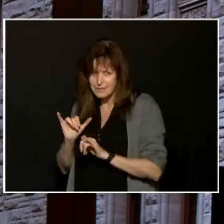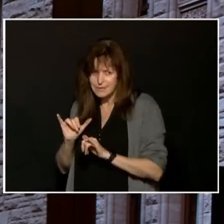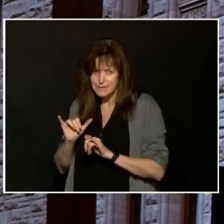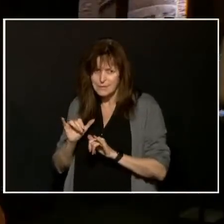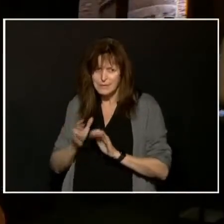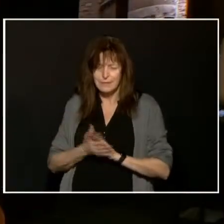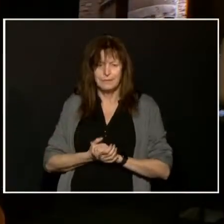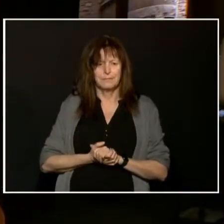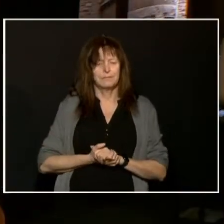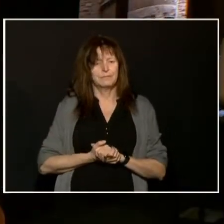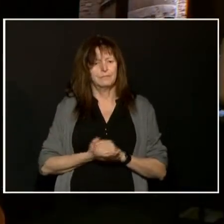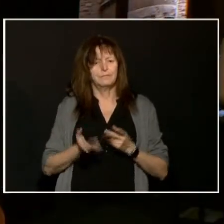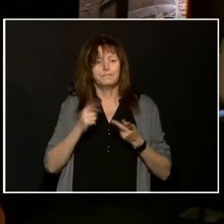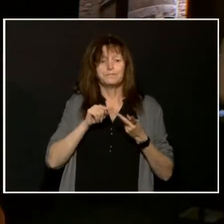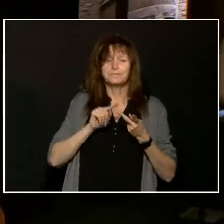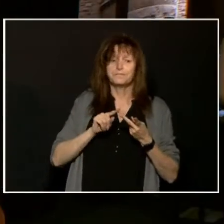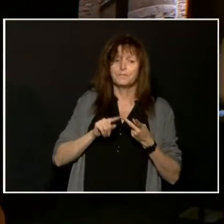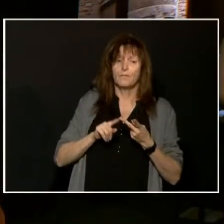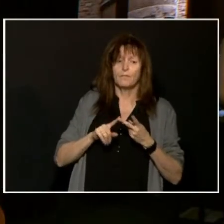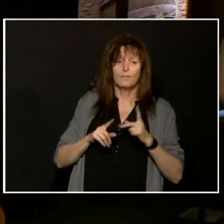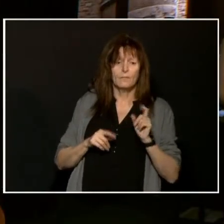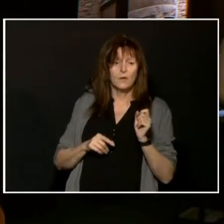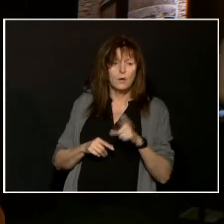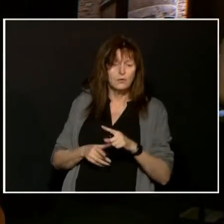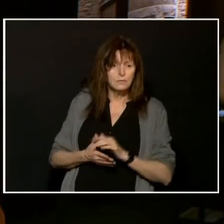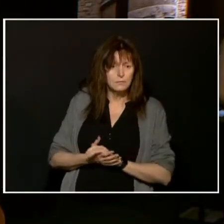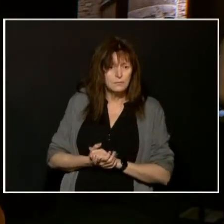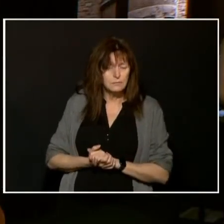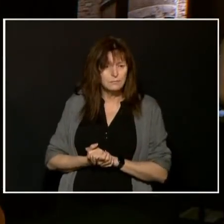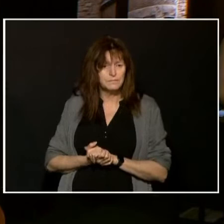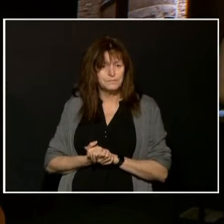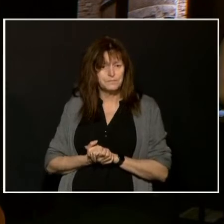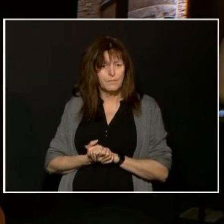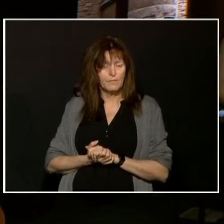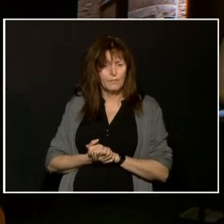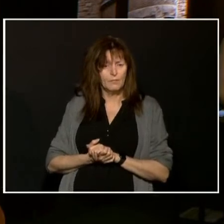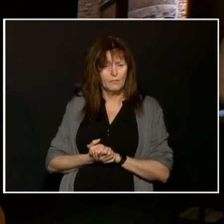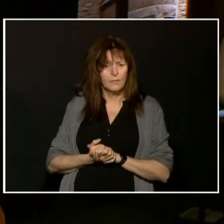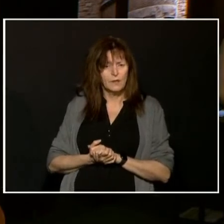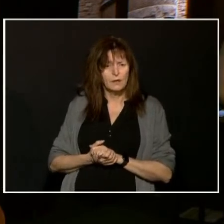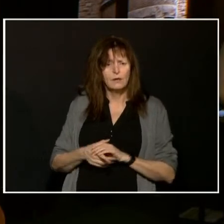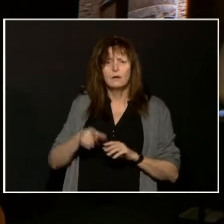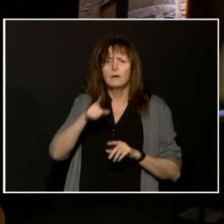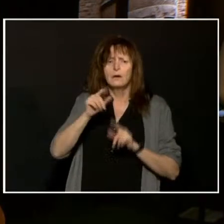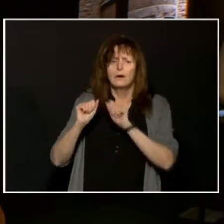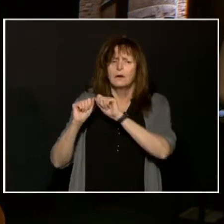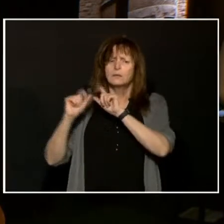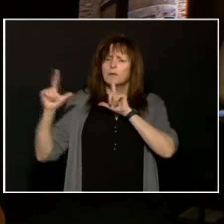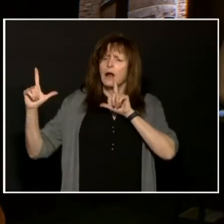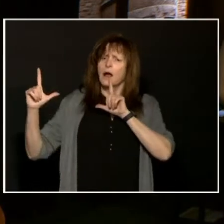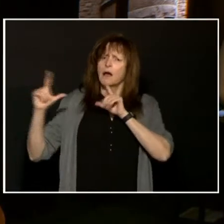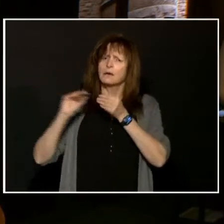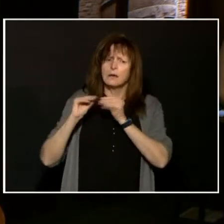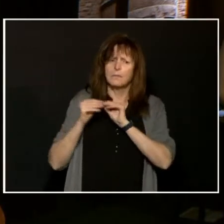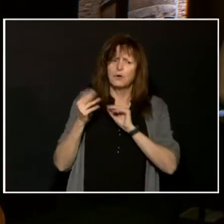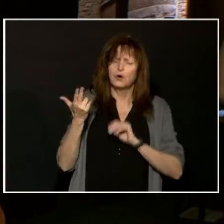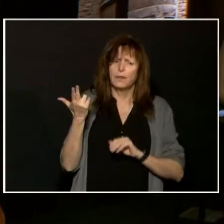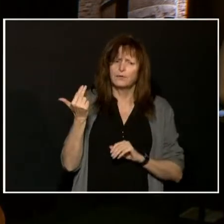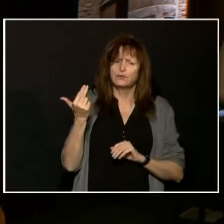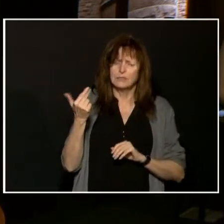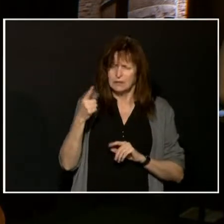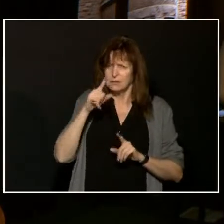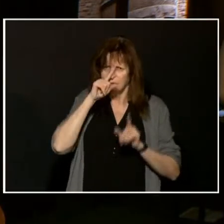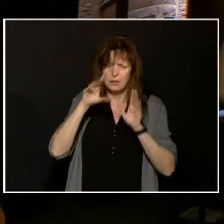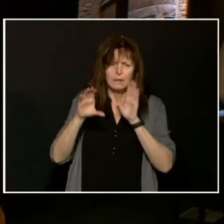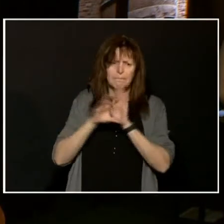Follow-up? Yeah, looking at slide 13, with the pictures there, making it